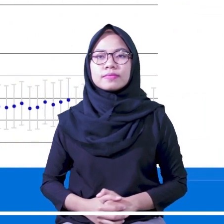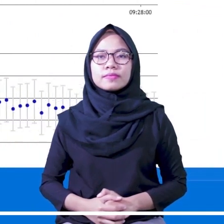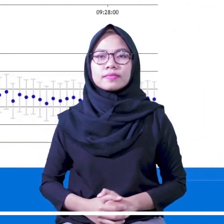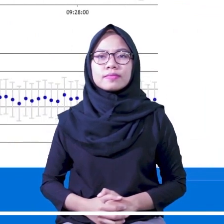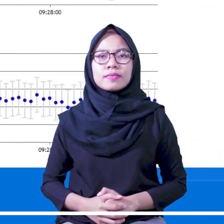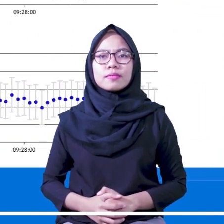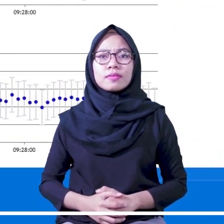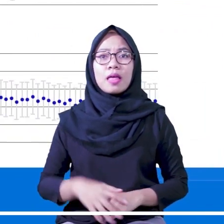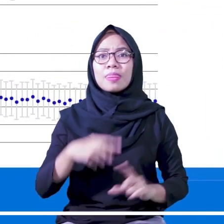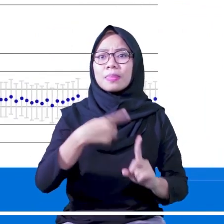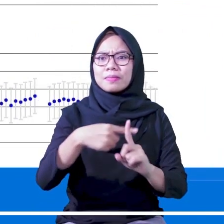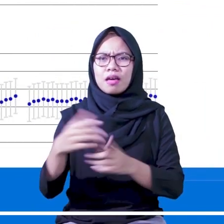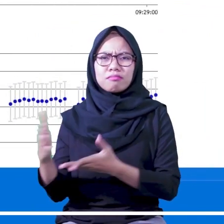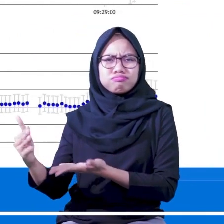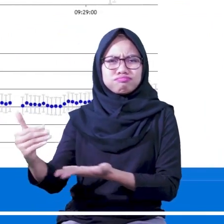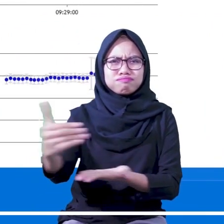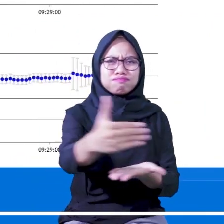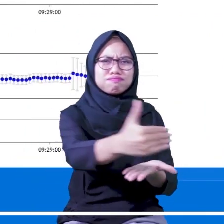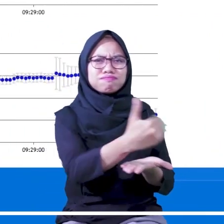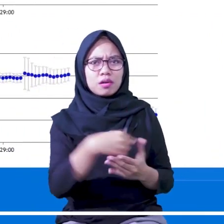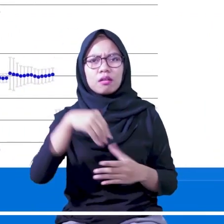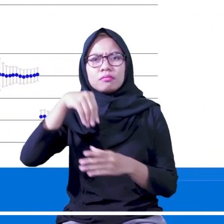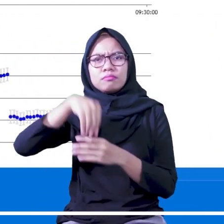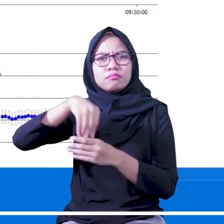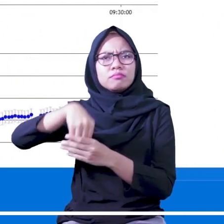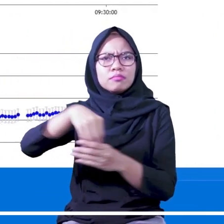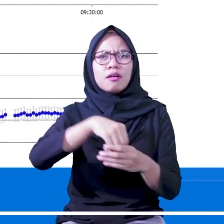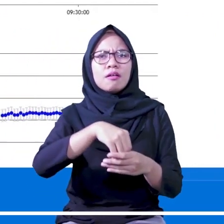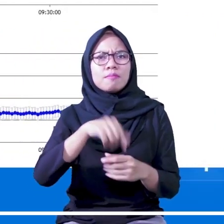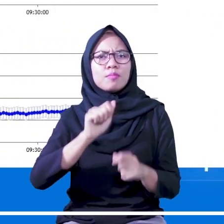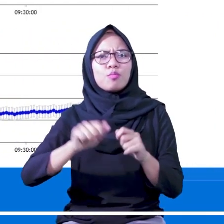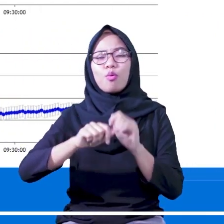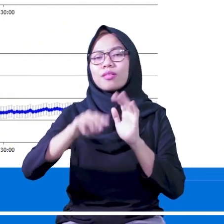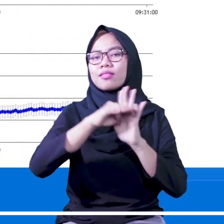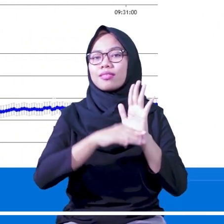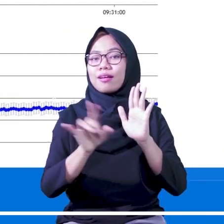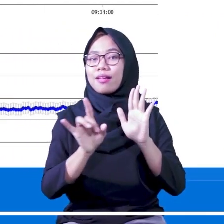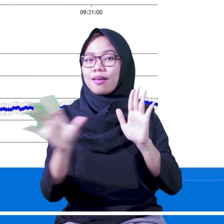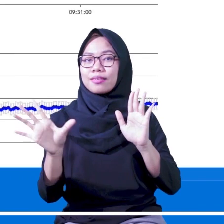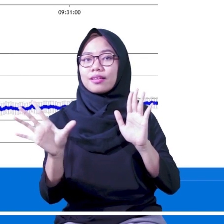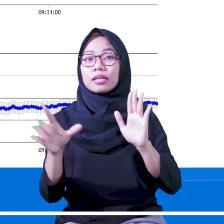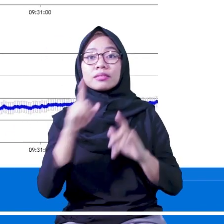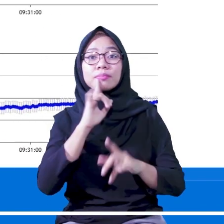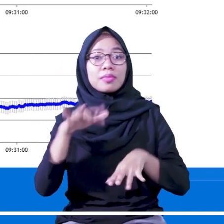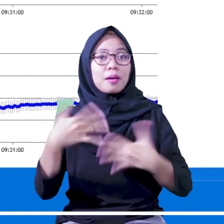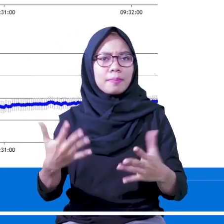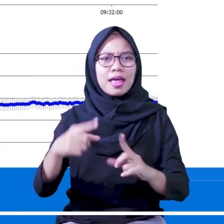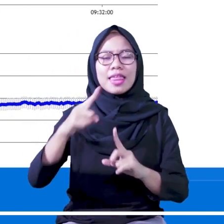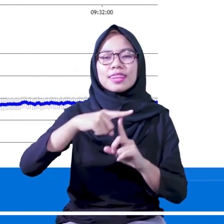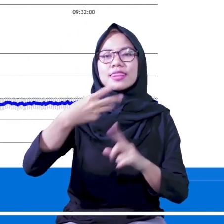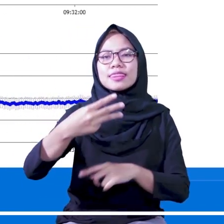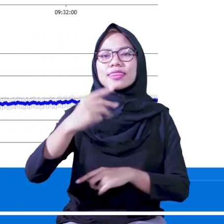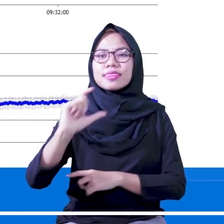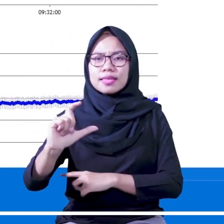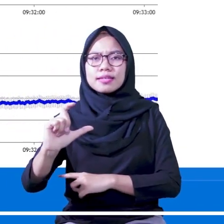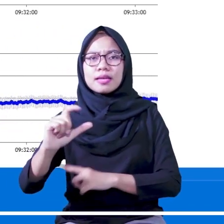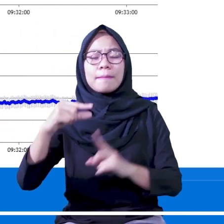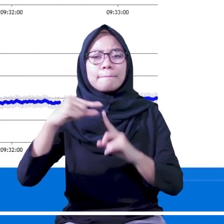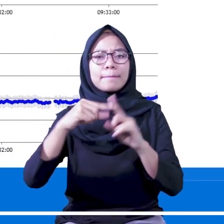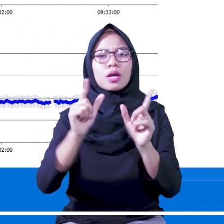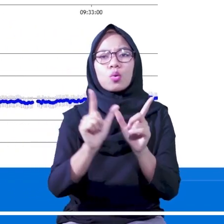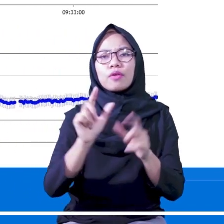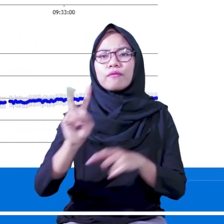Noise in the GNSS data can also be extracted to produce other information, such as total electron content